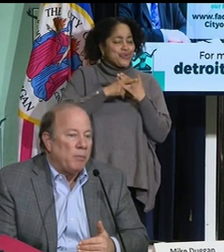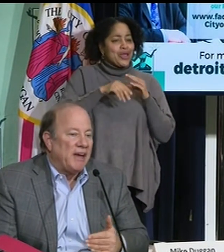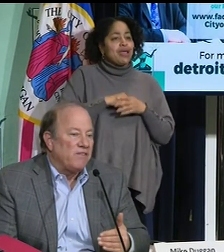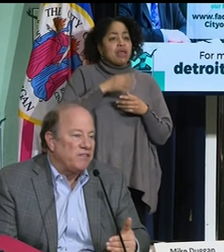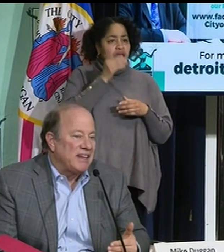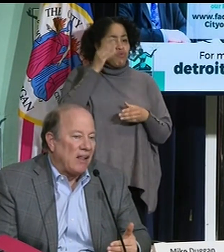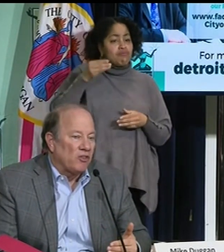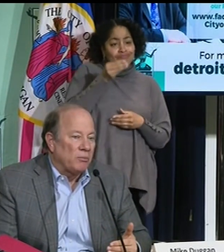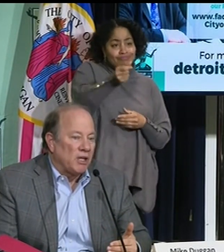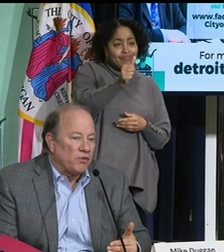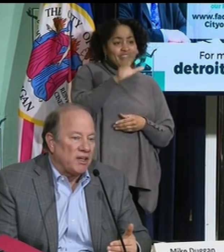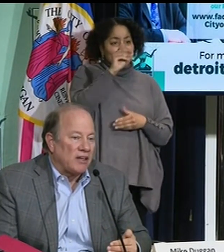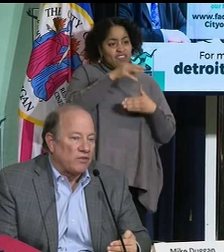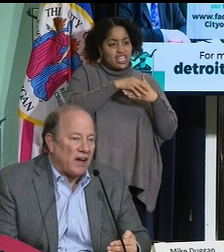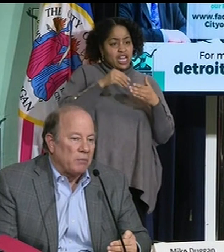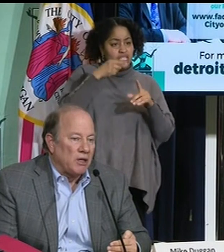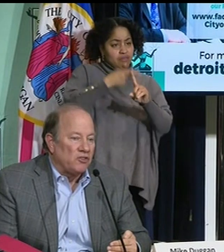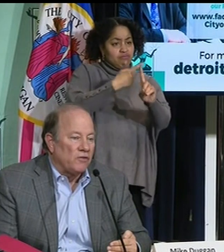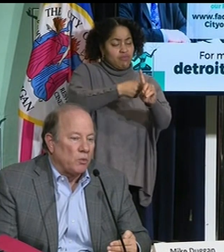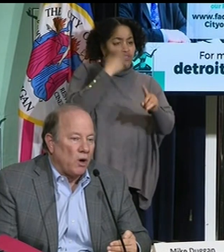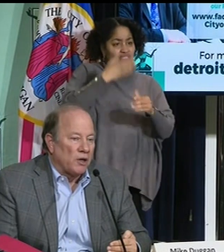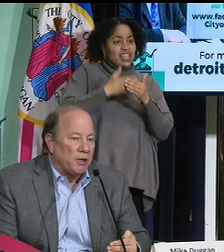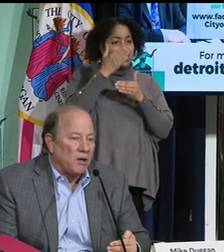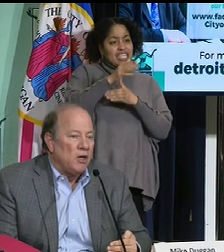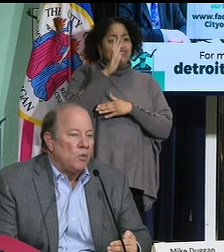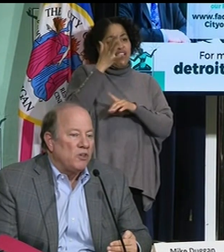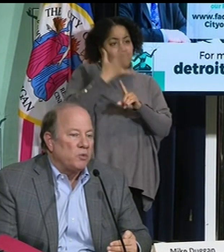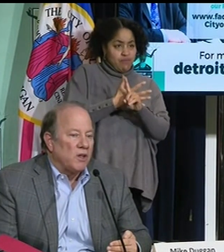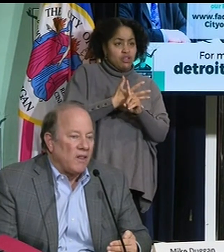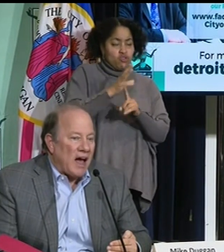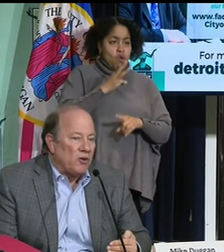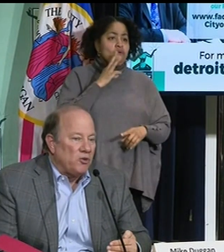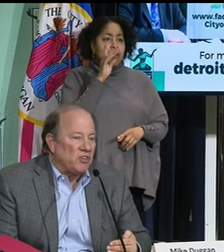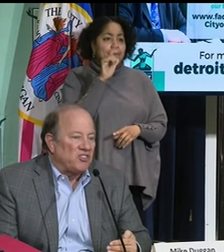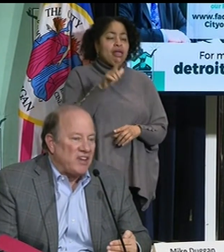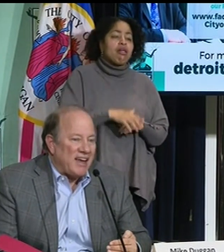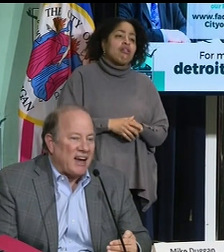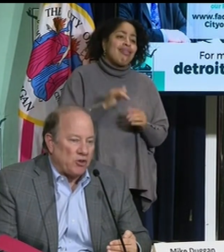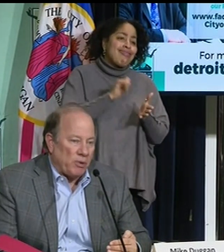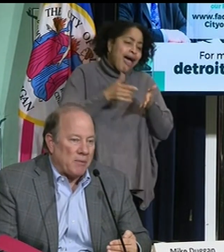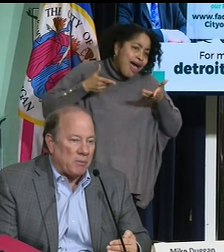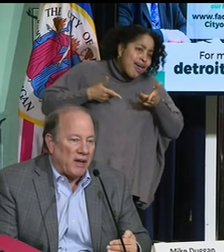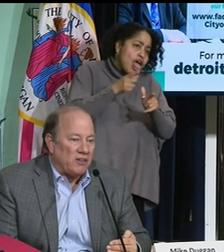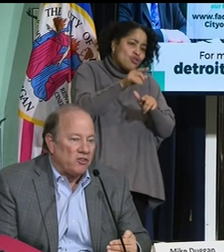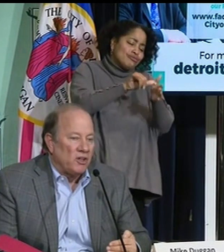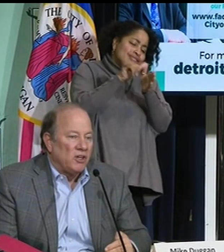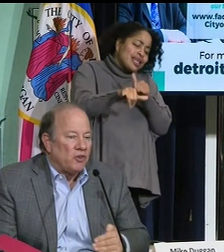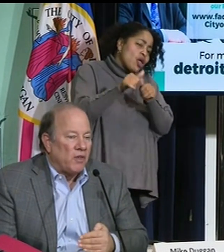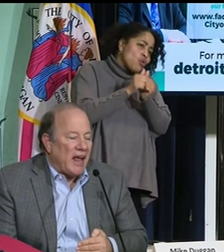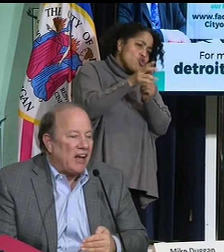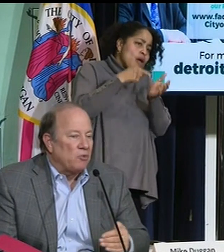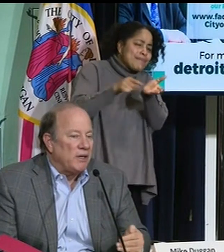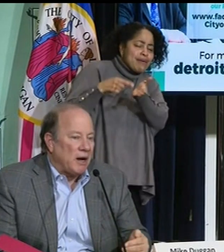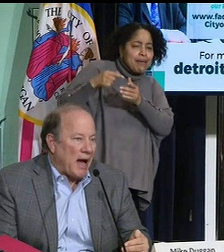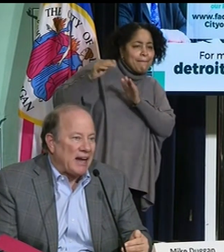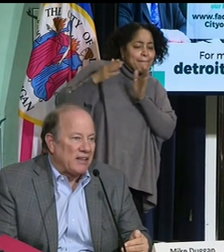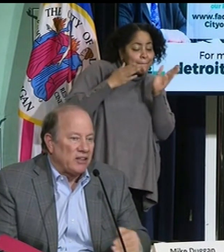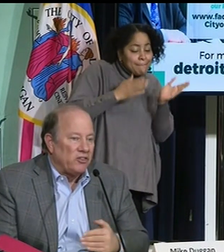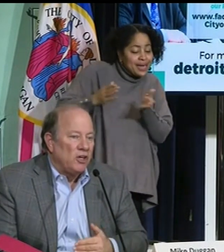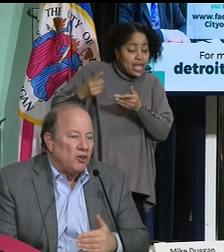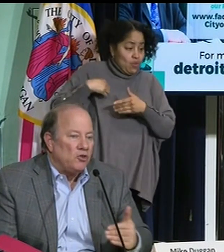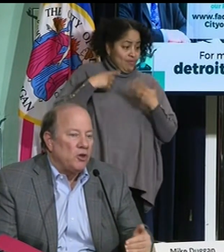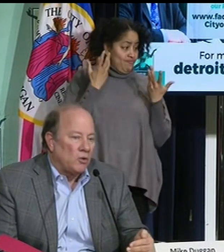and will pay $50 a month for the next 5 months of your water bill, which will allow you to stay on your payment plans so that as we come